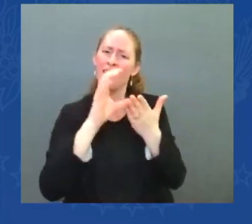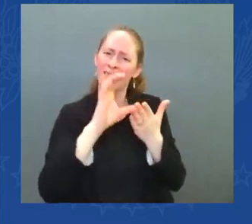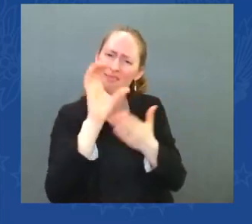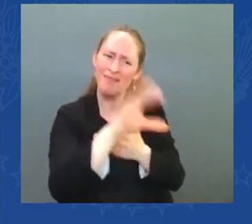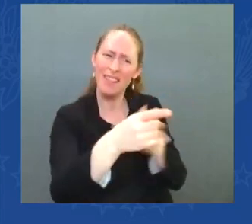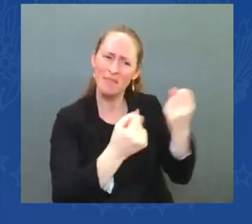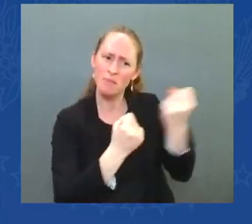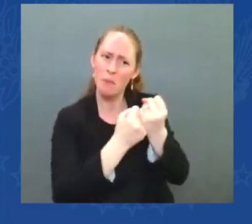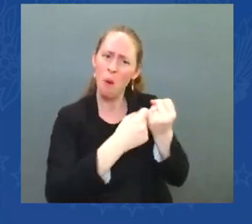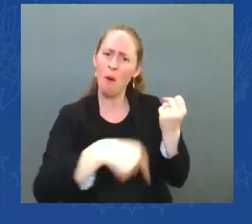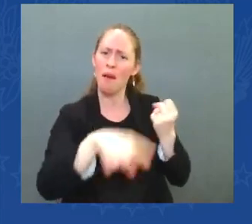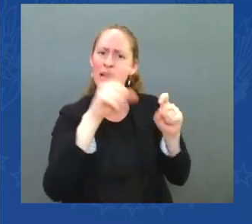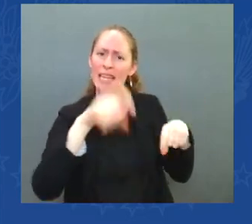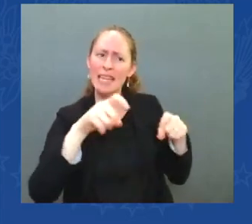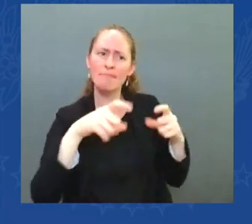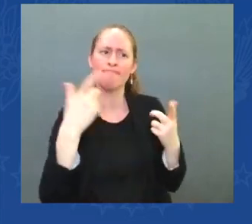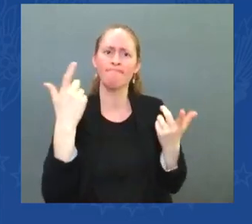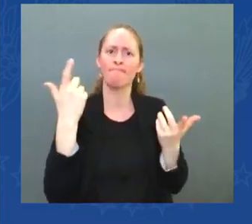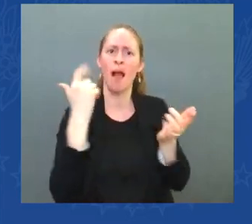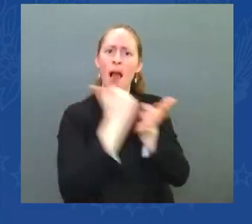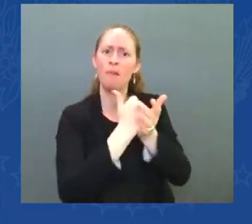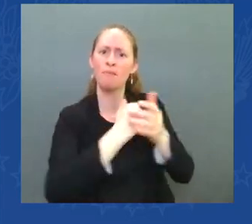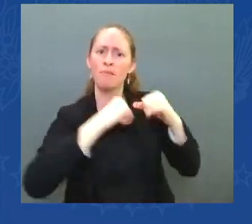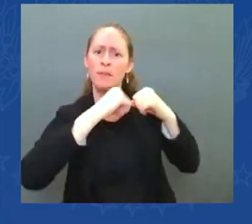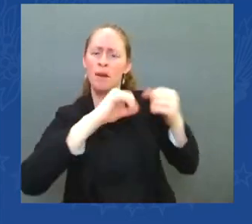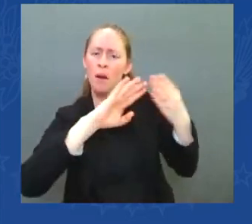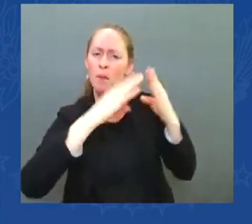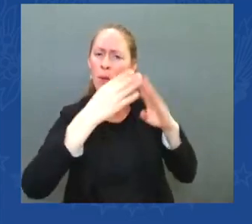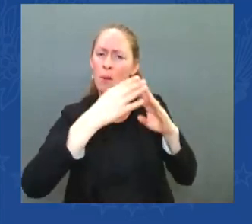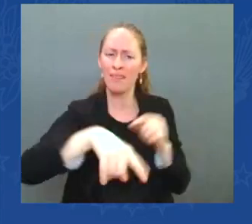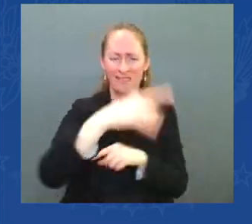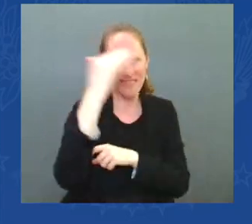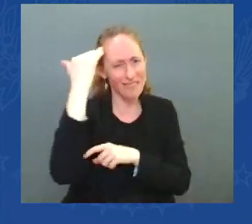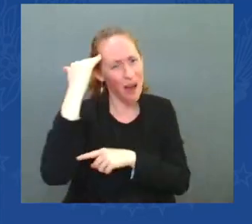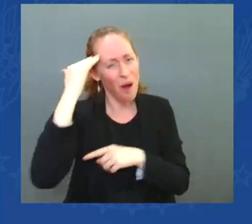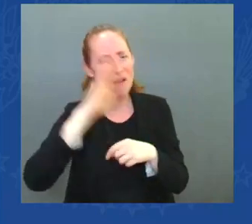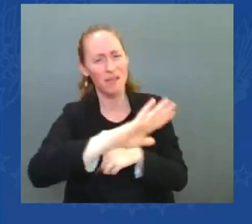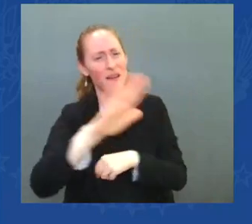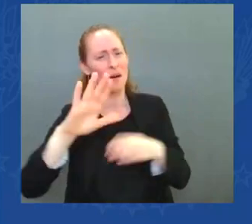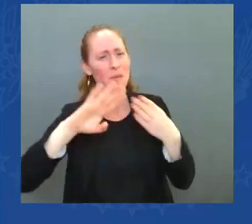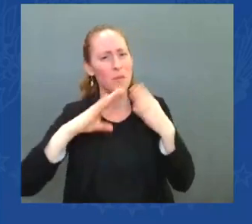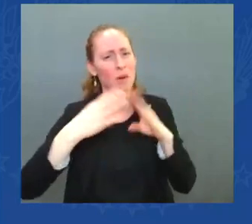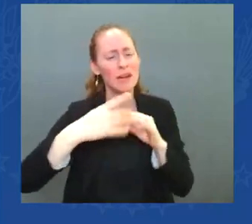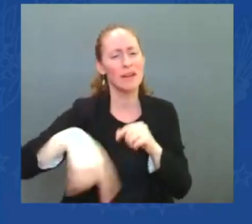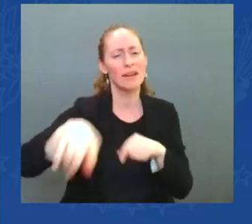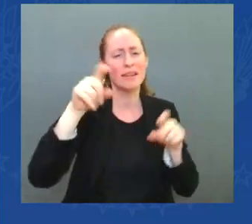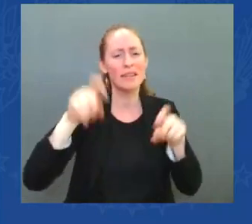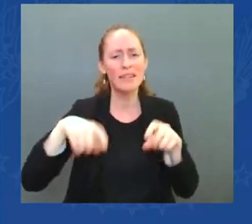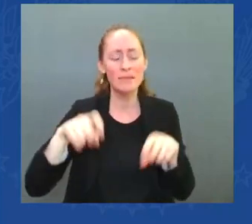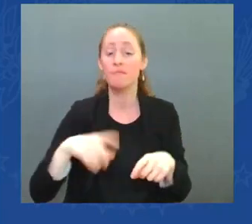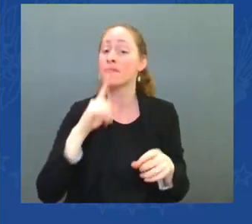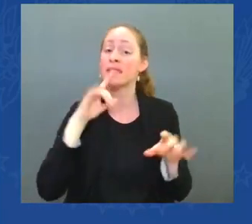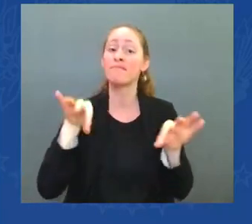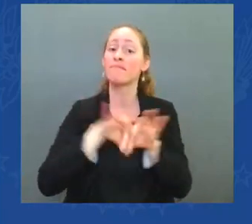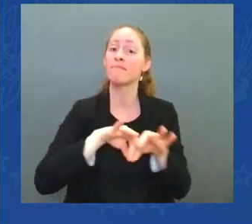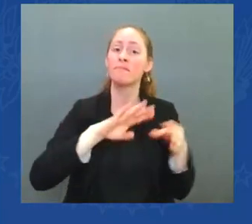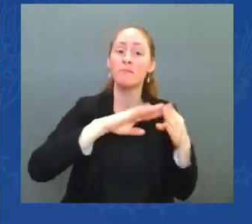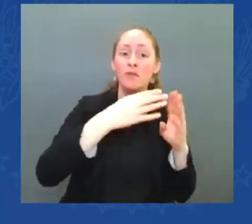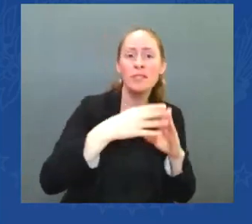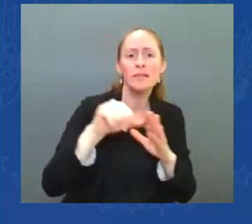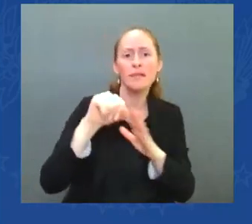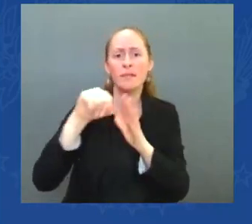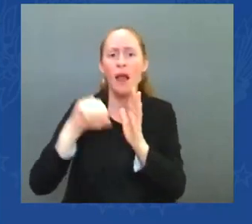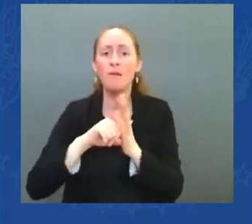And I've already made clear that I want cities, states, counties, and tribes to use some of the $350